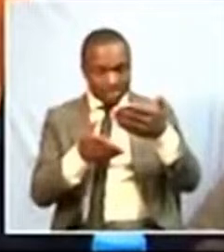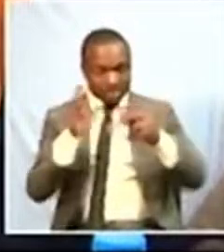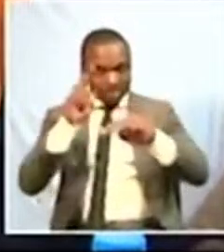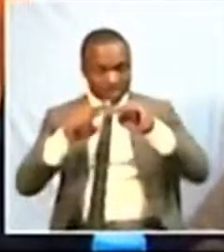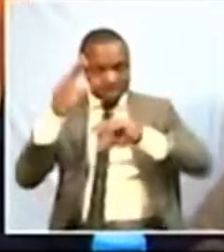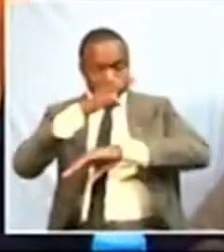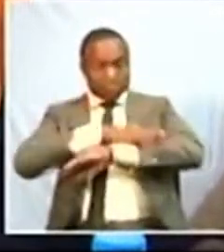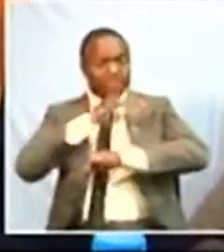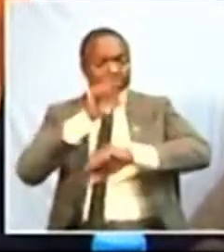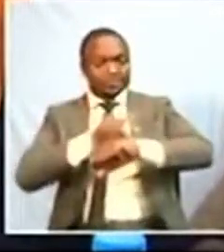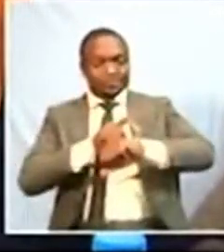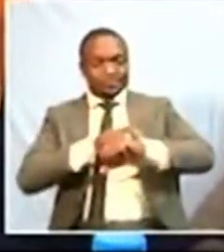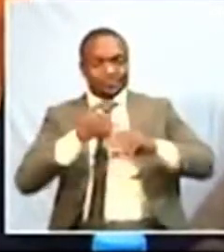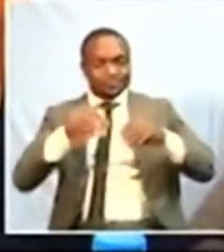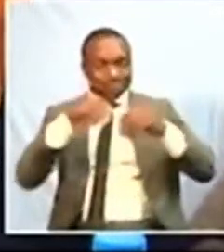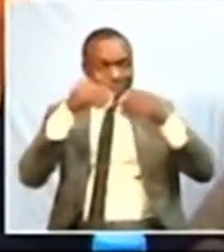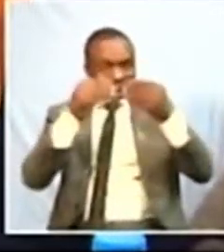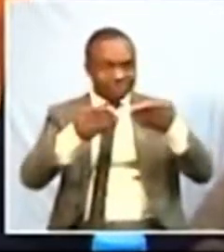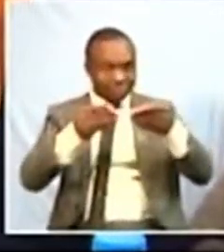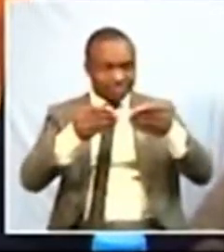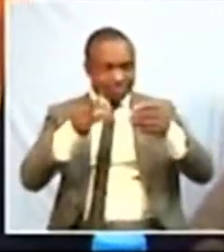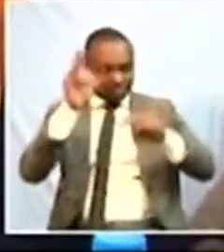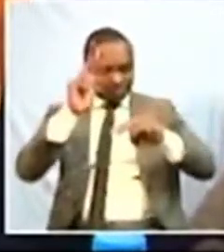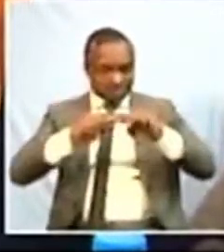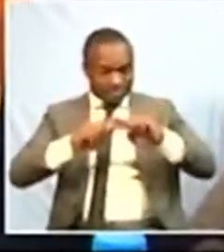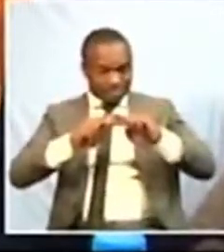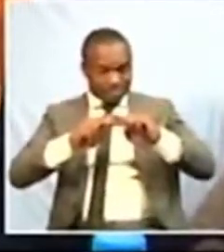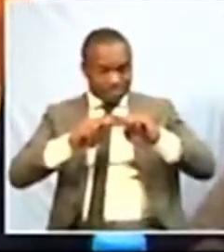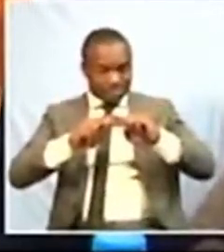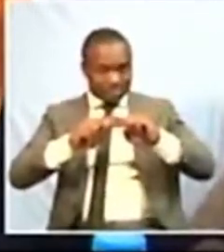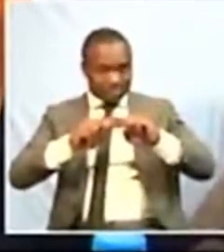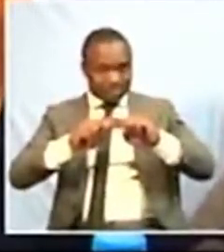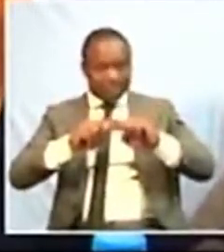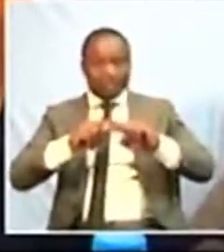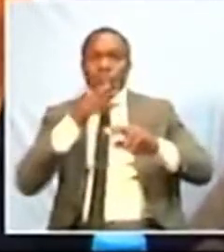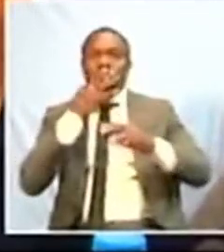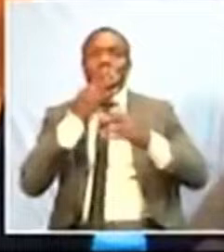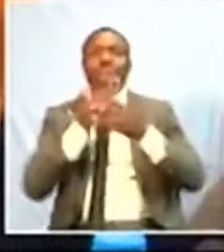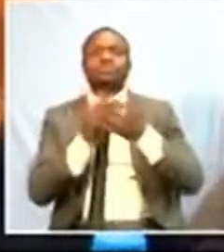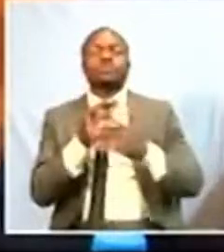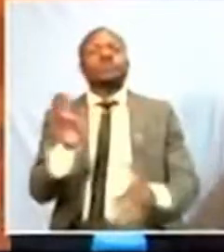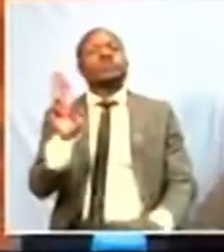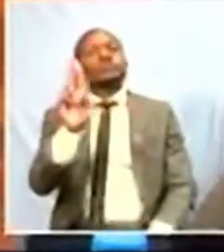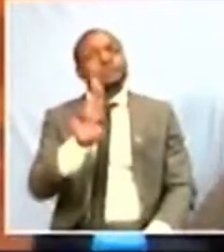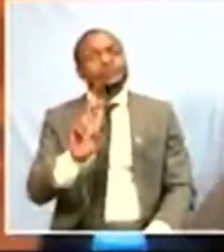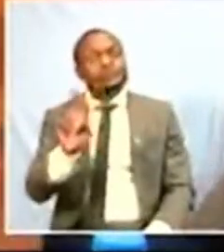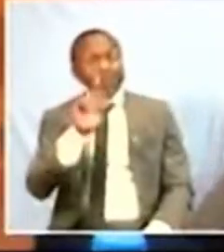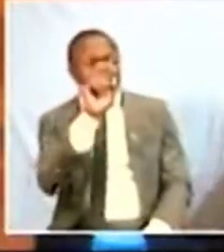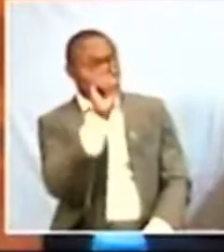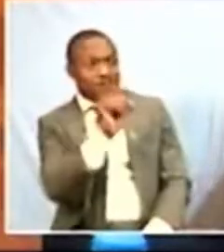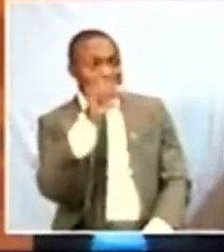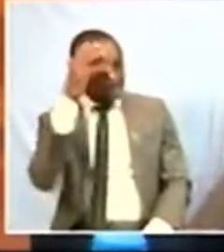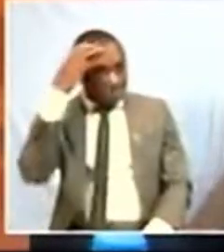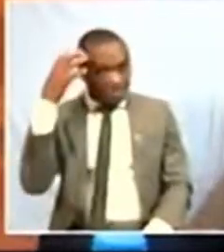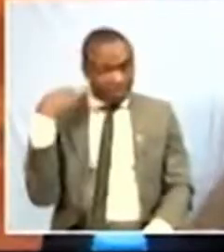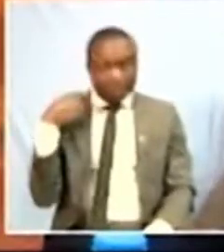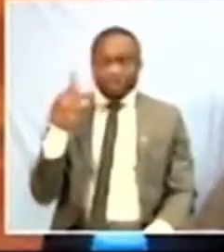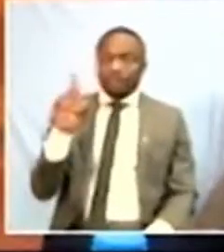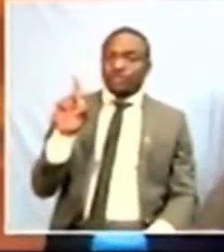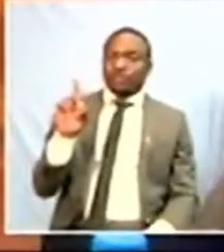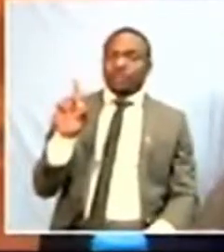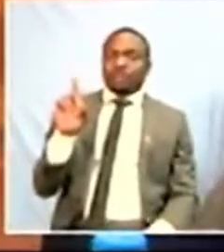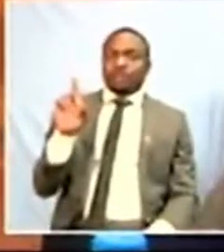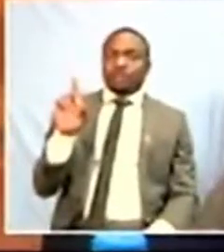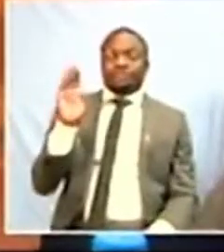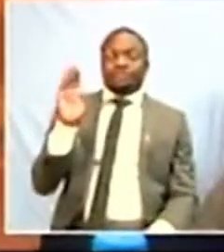time of delivery, the desks are certified fit for use, even by the DEB's office. But what we are saying